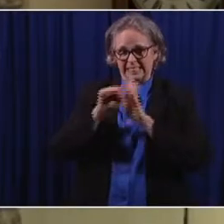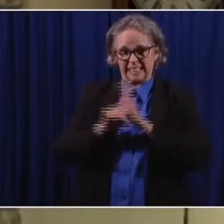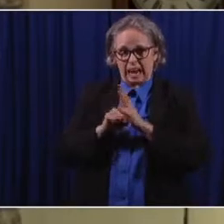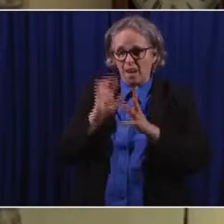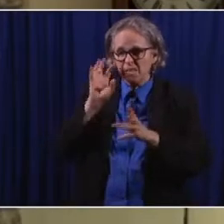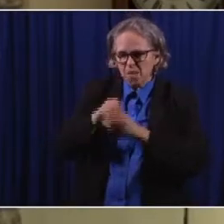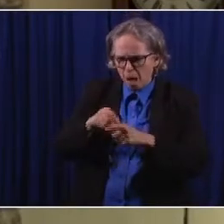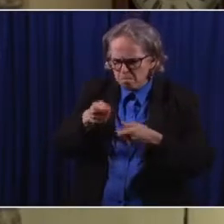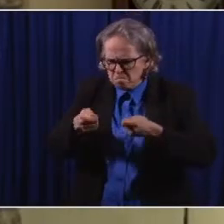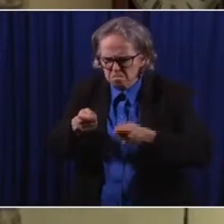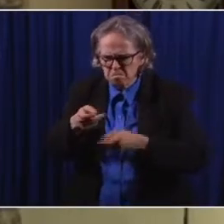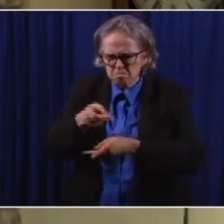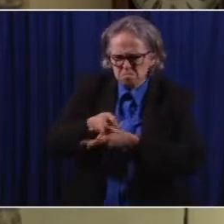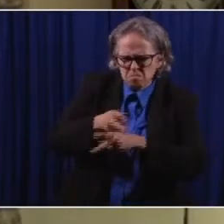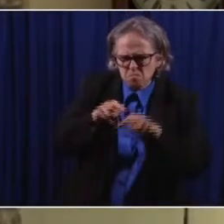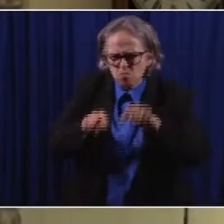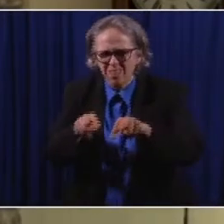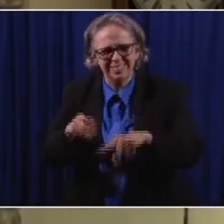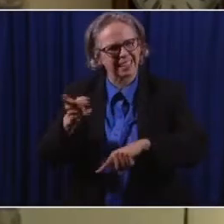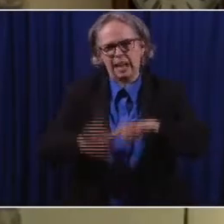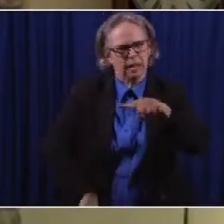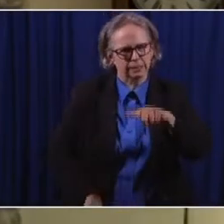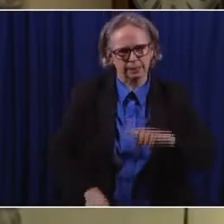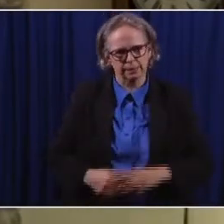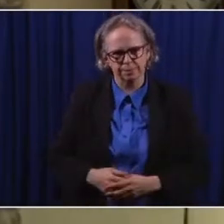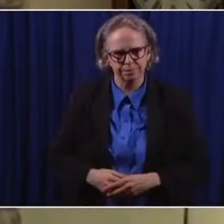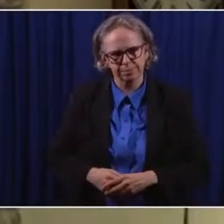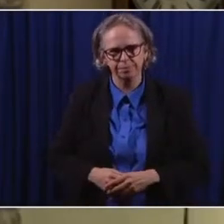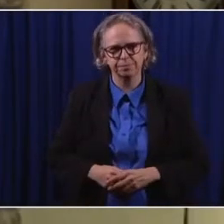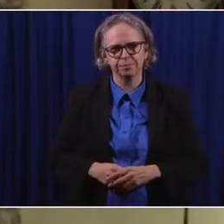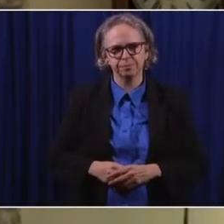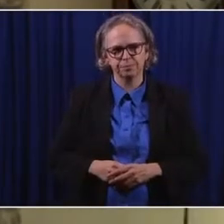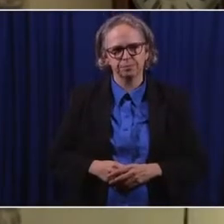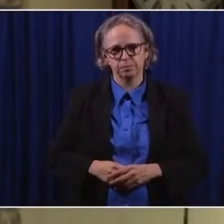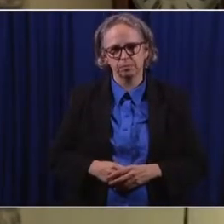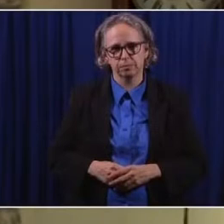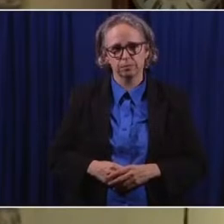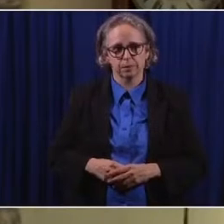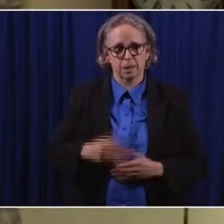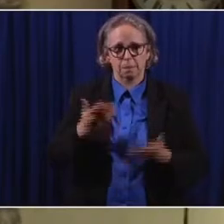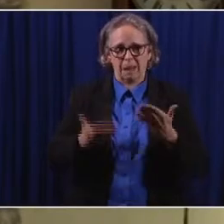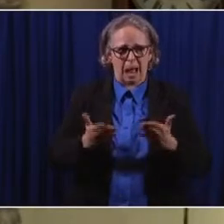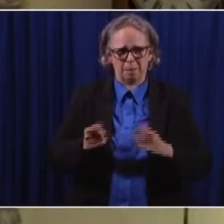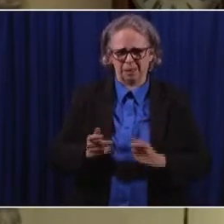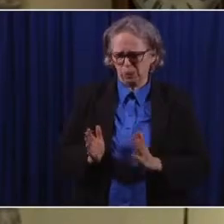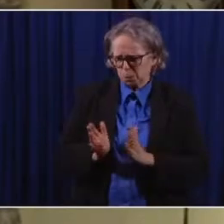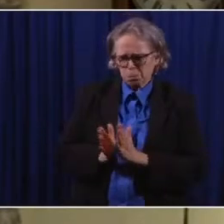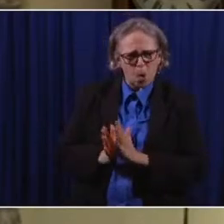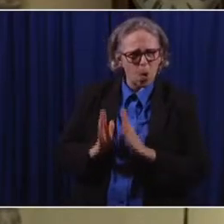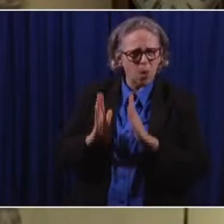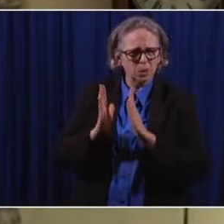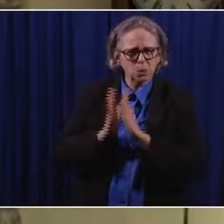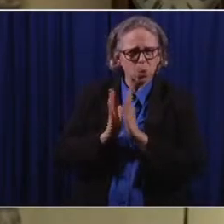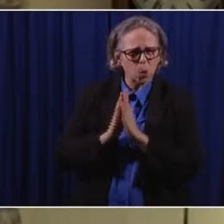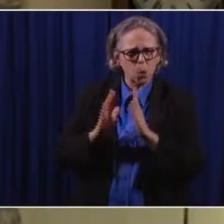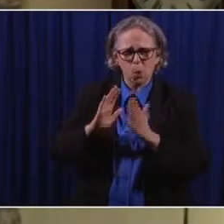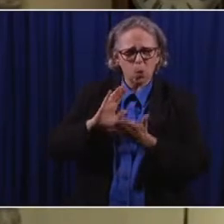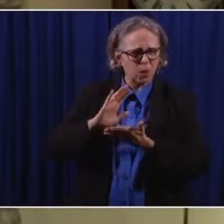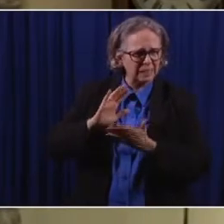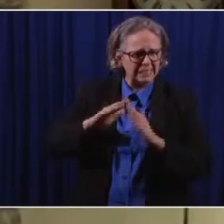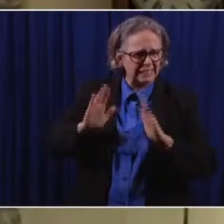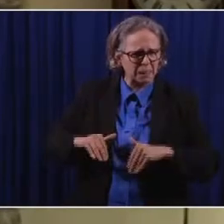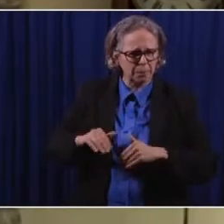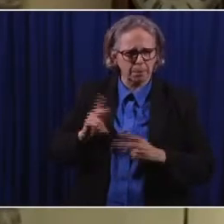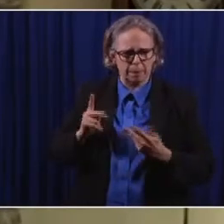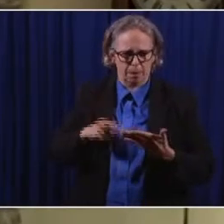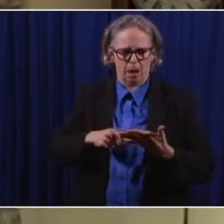point where in a small school system, they might be giving out information that would identify someone as having